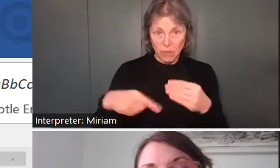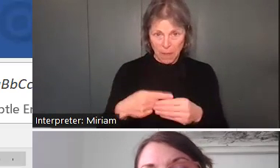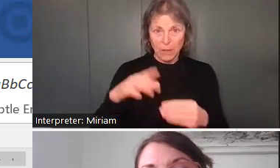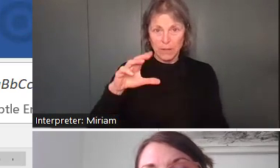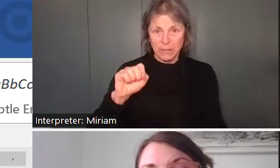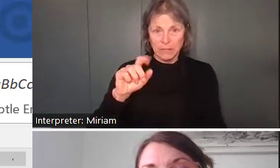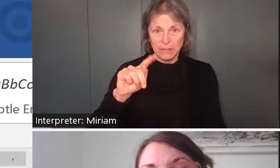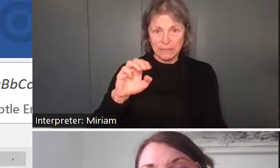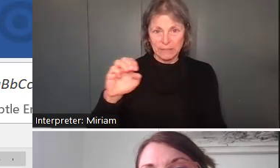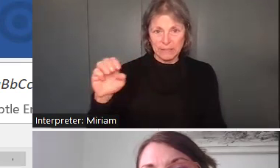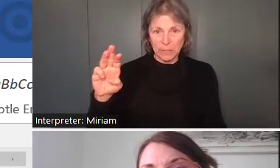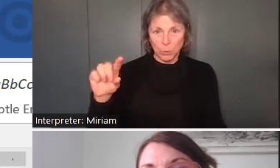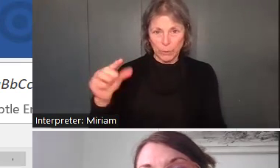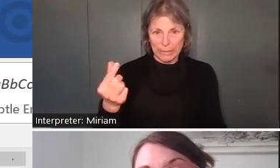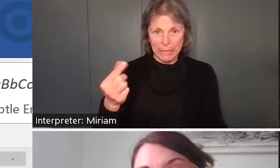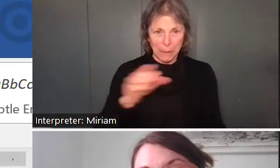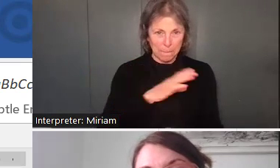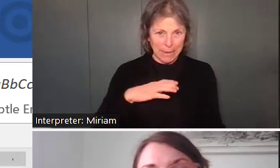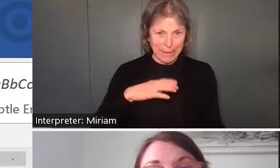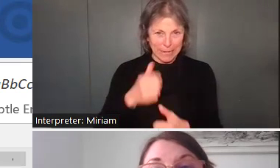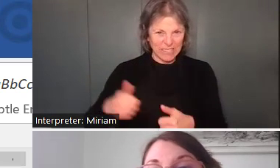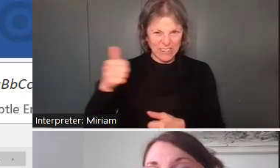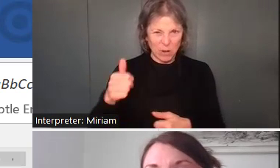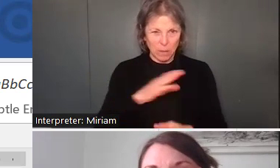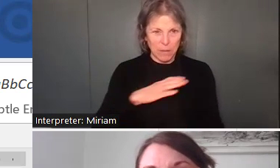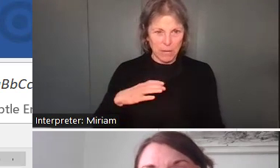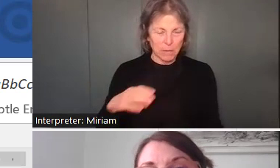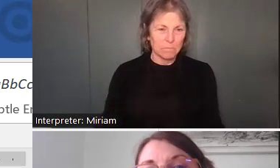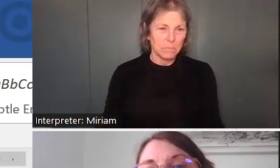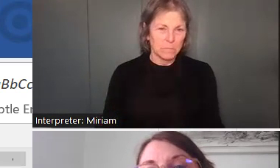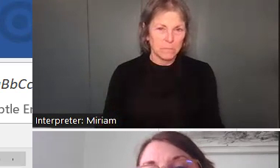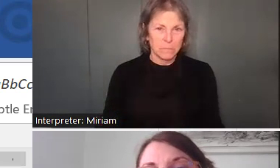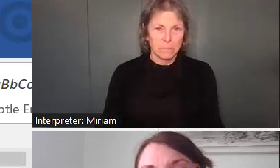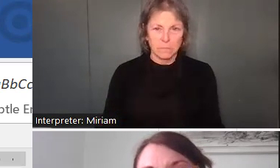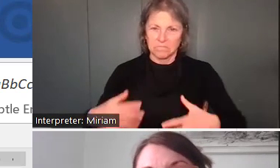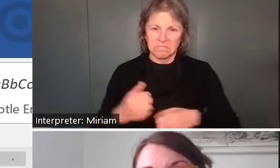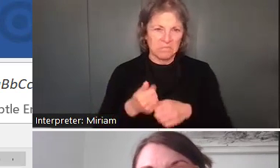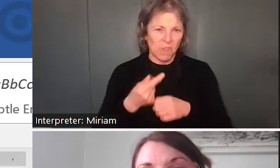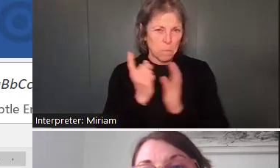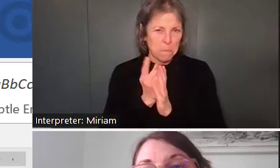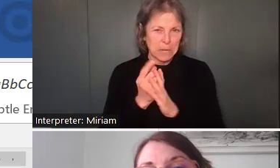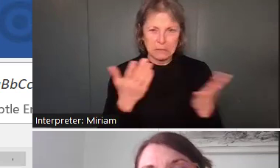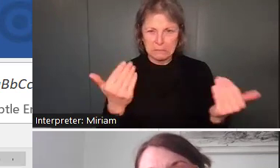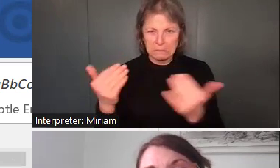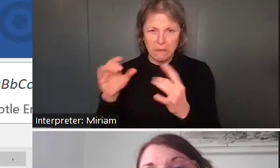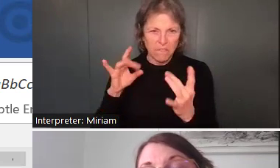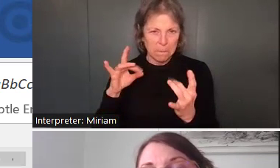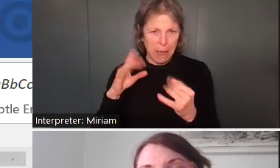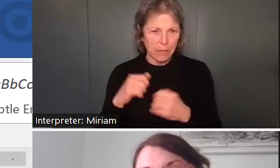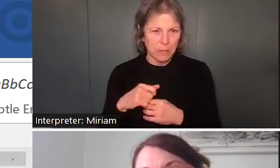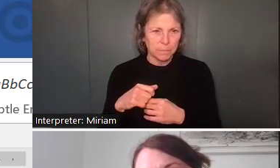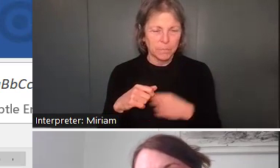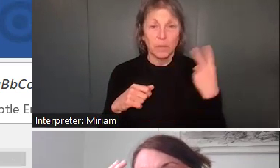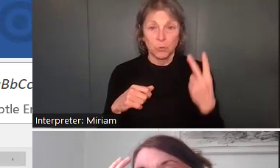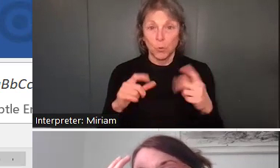So briefly, I want to just go to this, and hopefully just in a couple minutes, we can give feedback on this. These were the kind of two